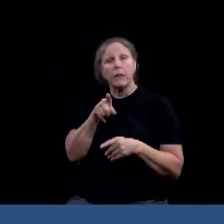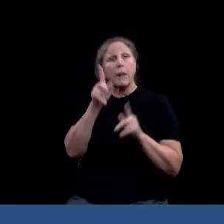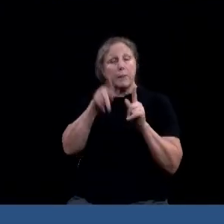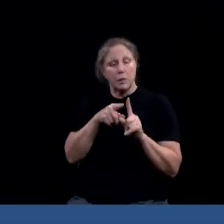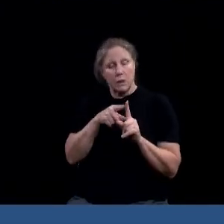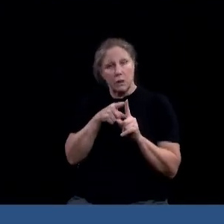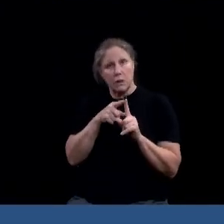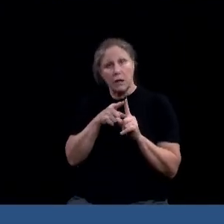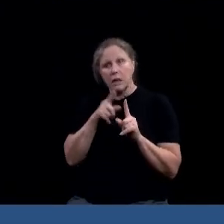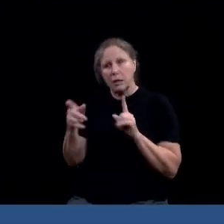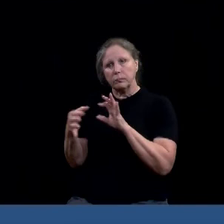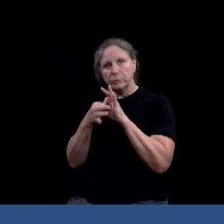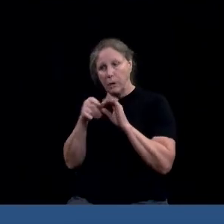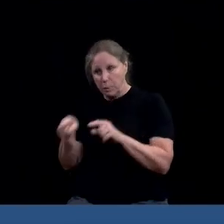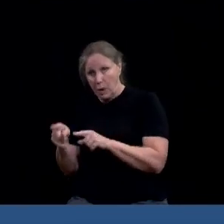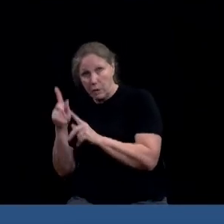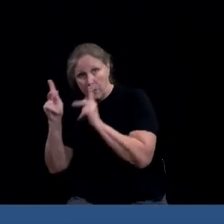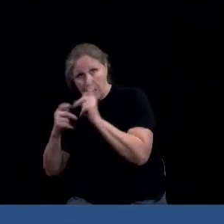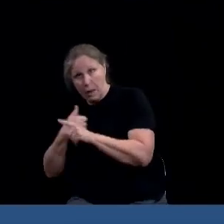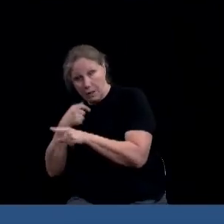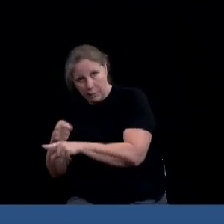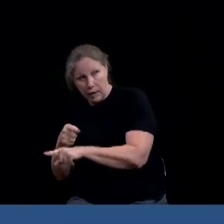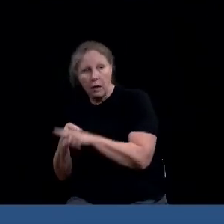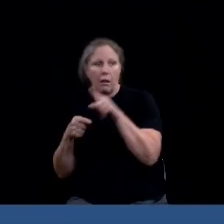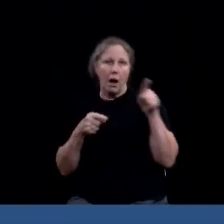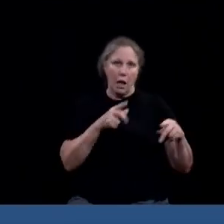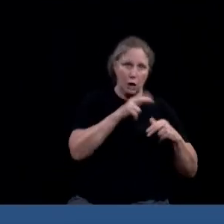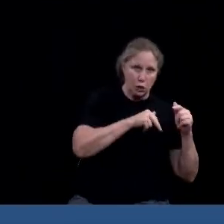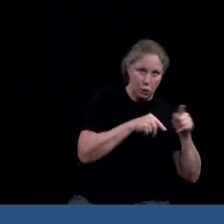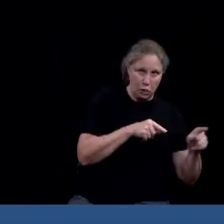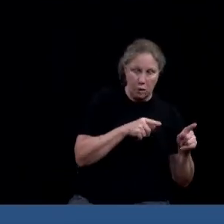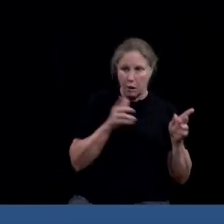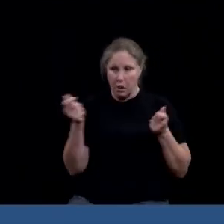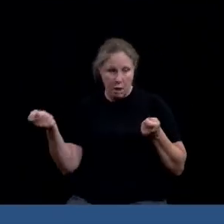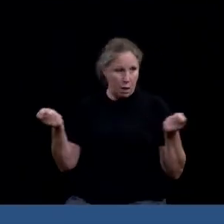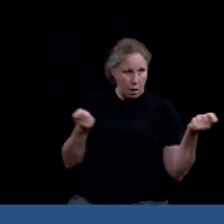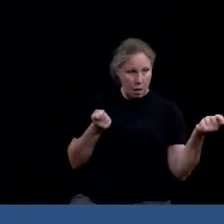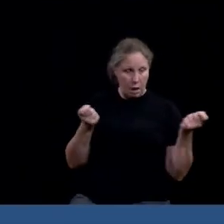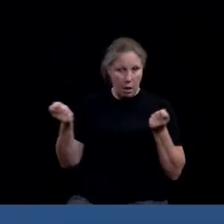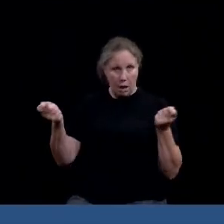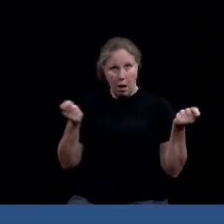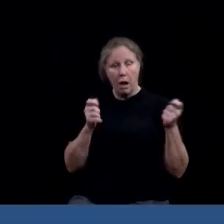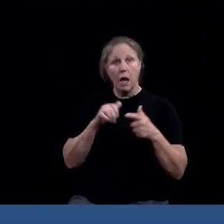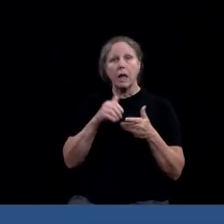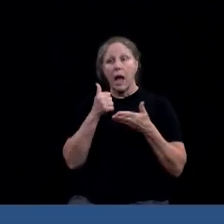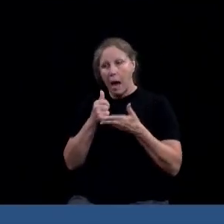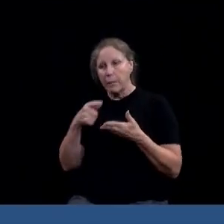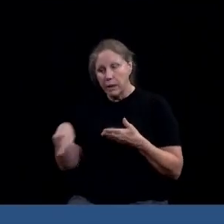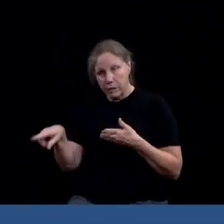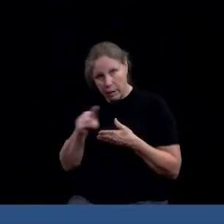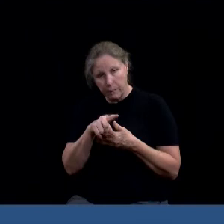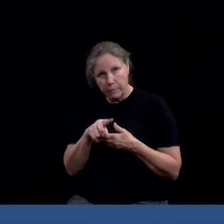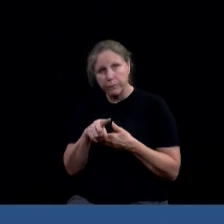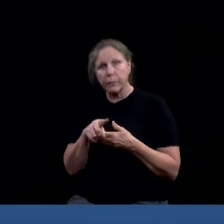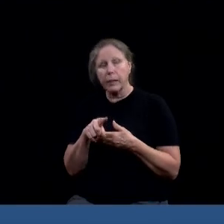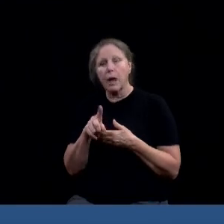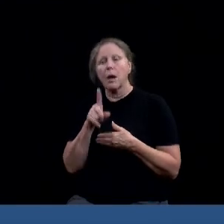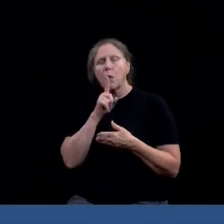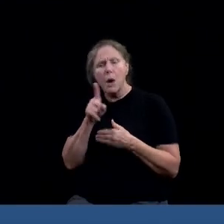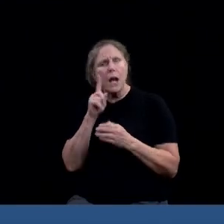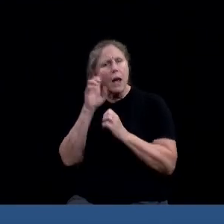during construction, as well as helping them really assess their capabilities for